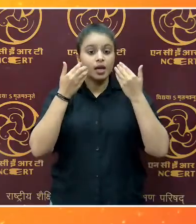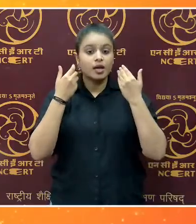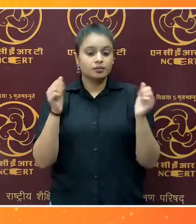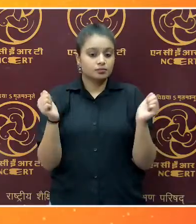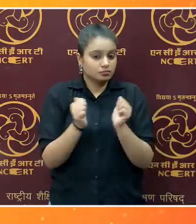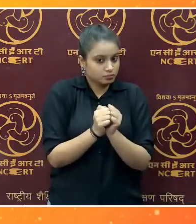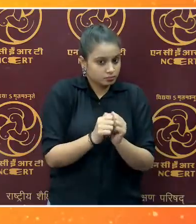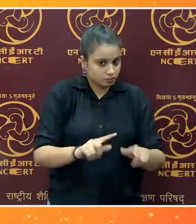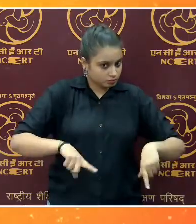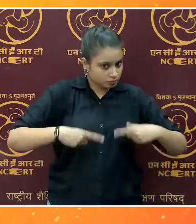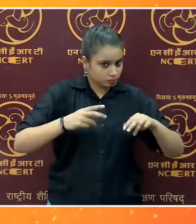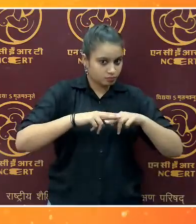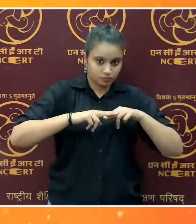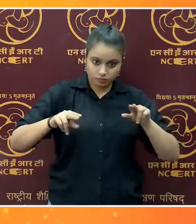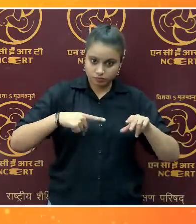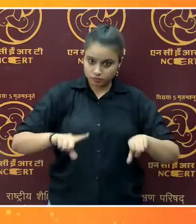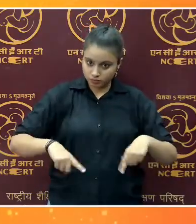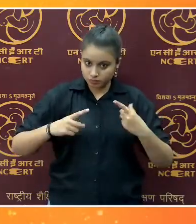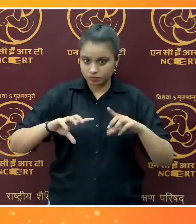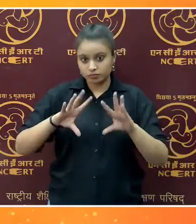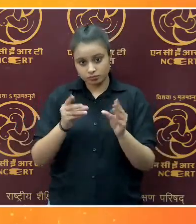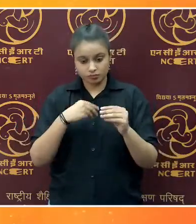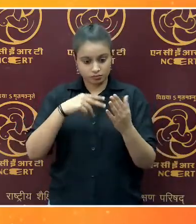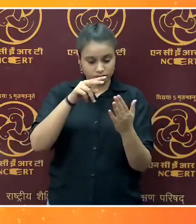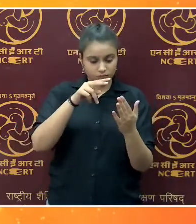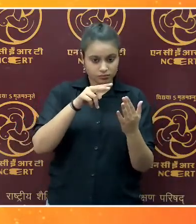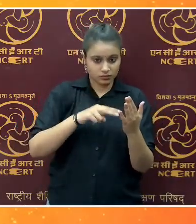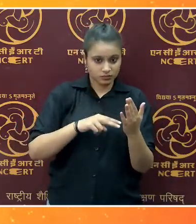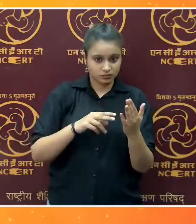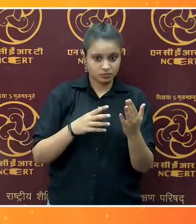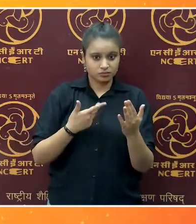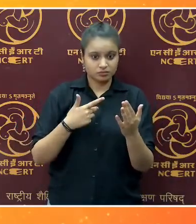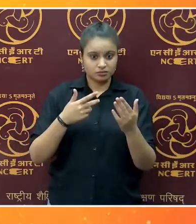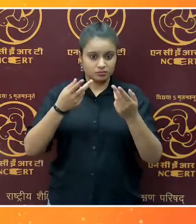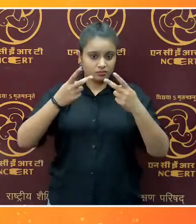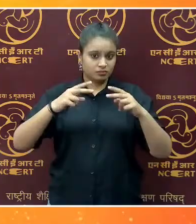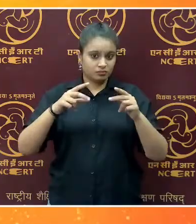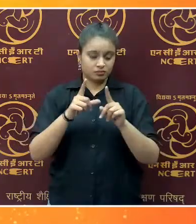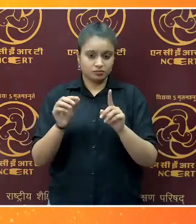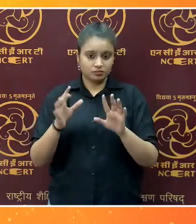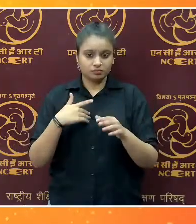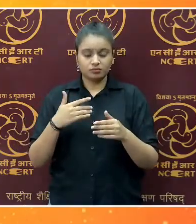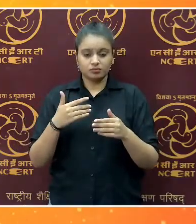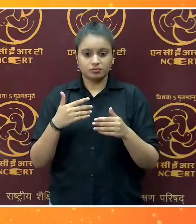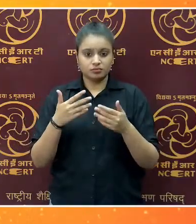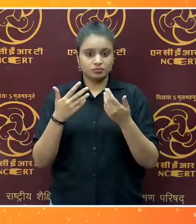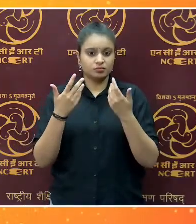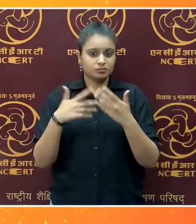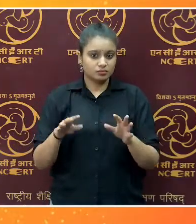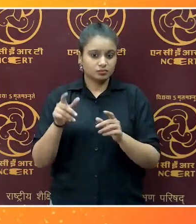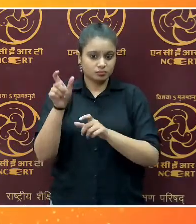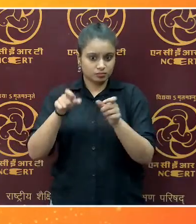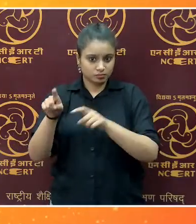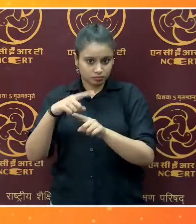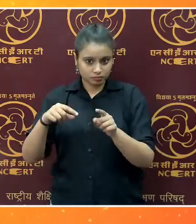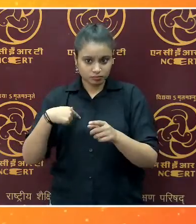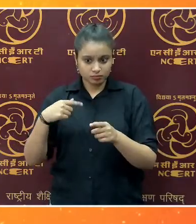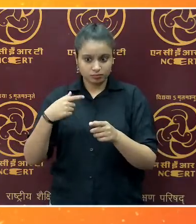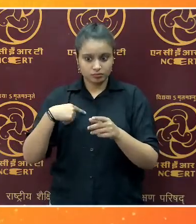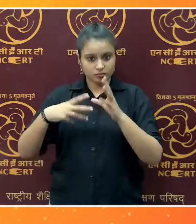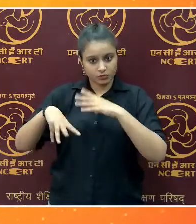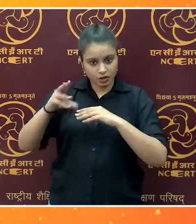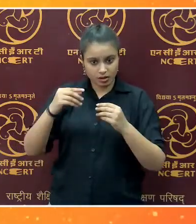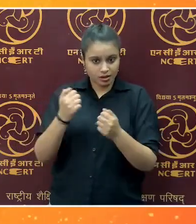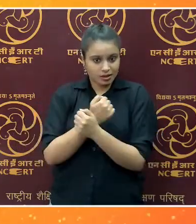swear by the Upanishads, which he had read in Darashiko's translation. Wow. Anyway, so there are many more people who were great lovers